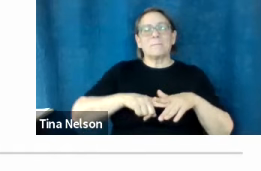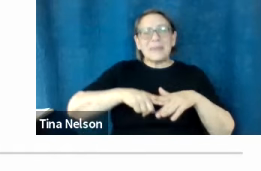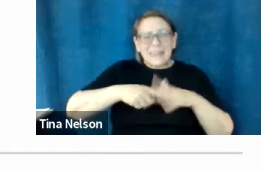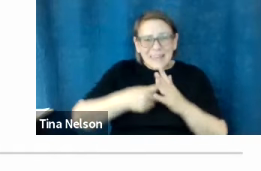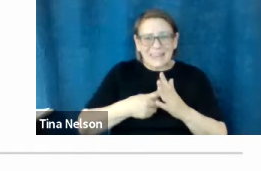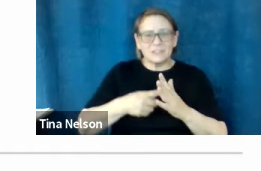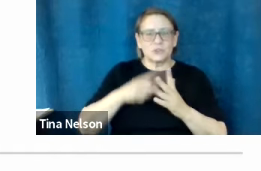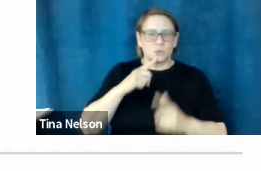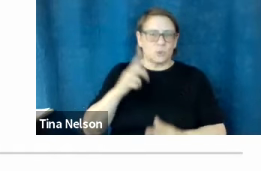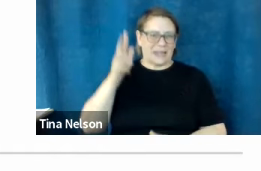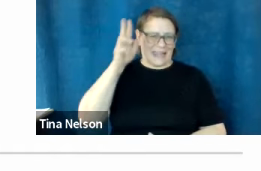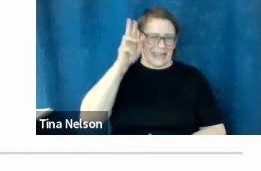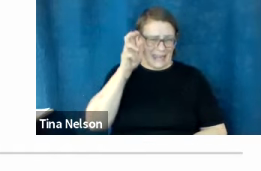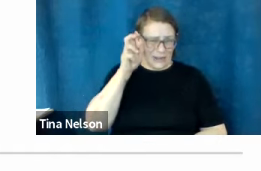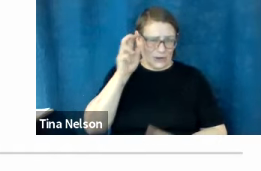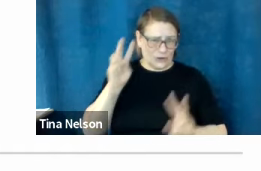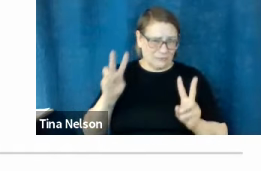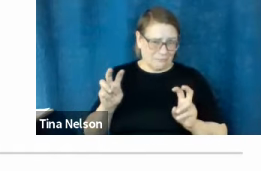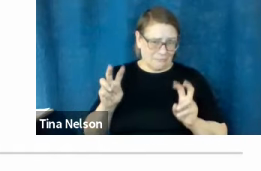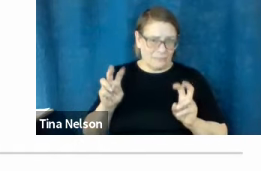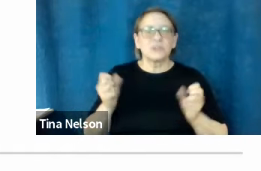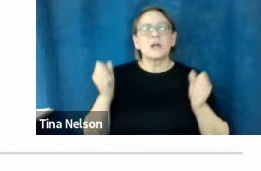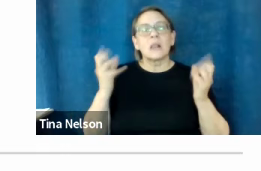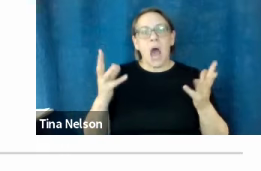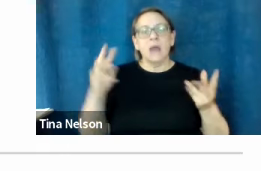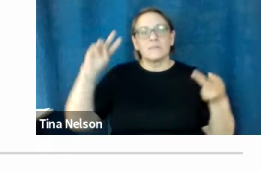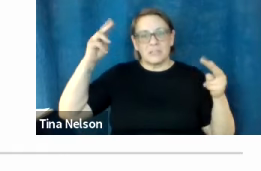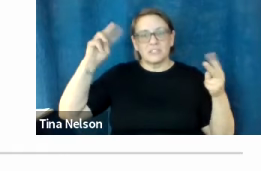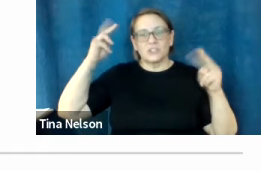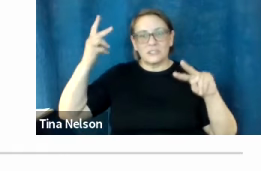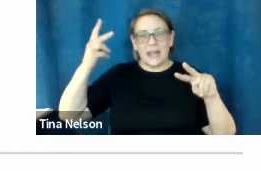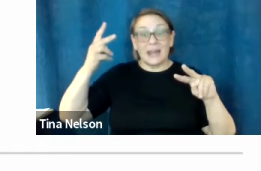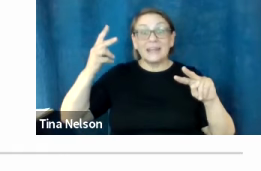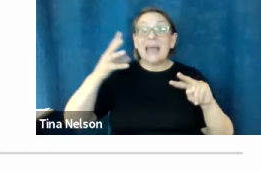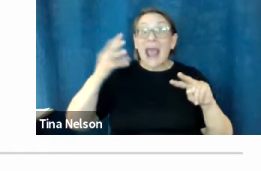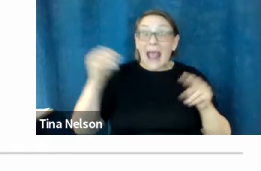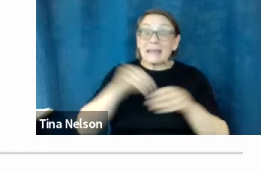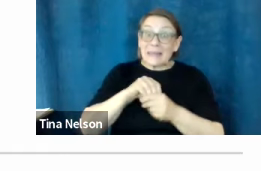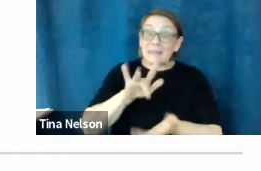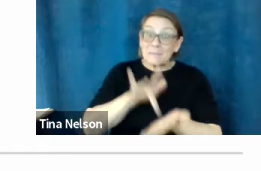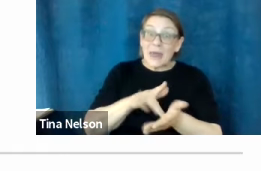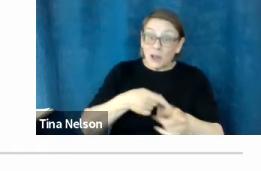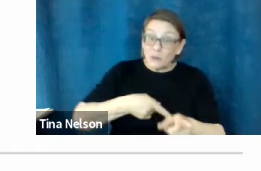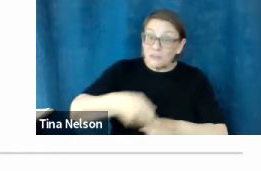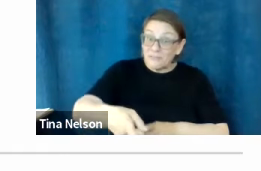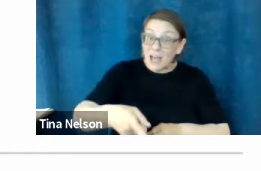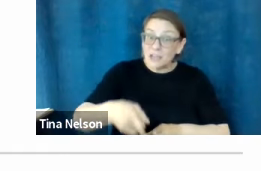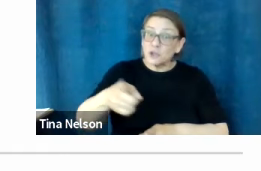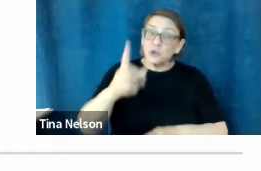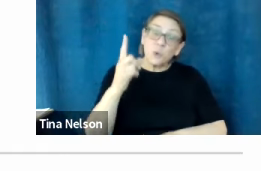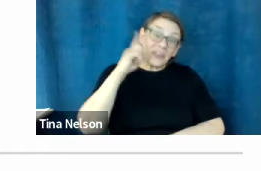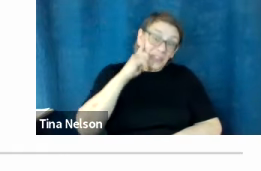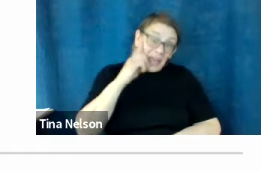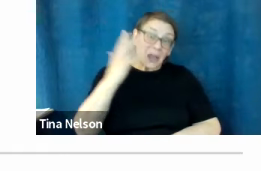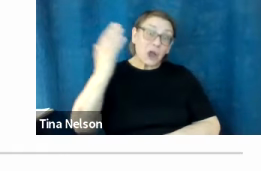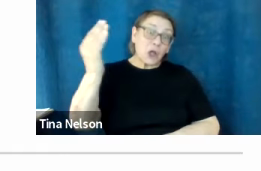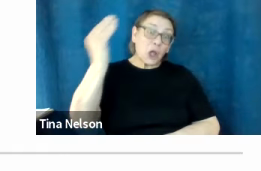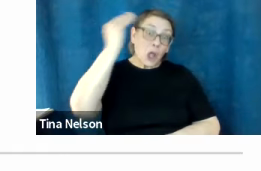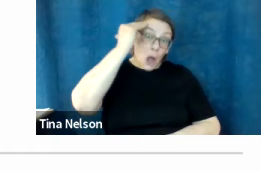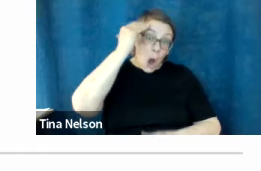do that. So we can see that there's a lot of misunderstanding out there, even amongst medical professionals who you might assume would know